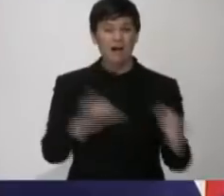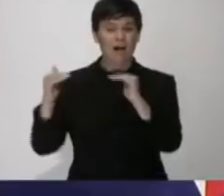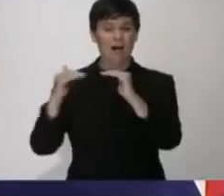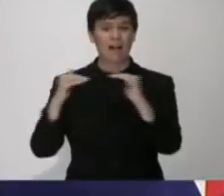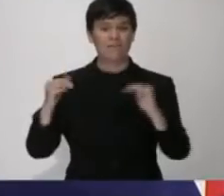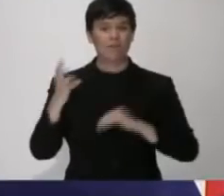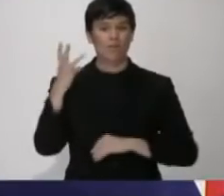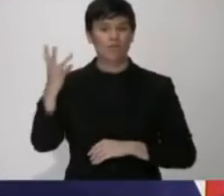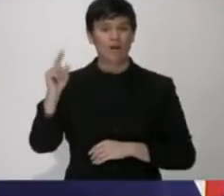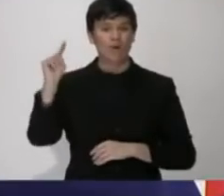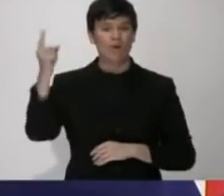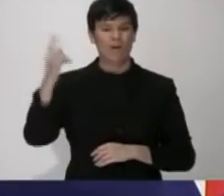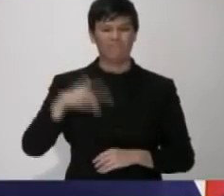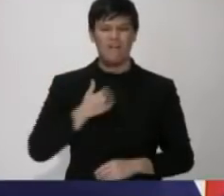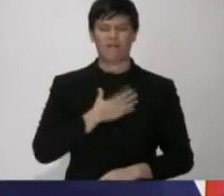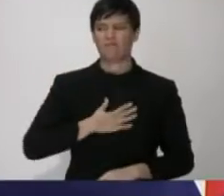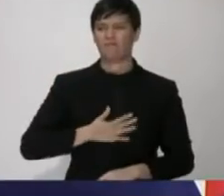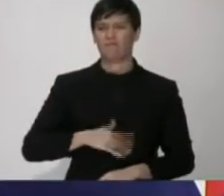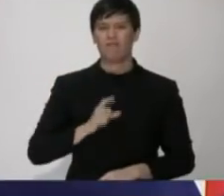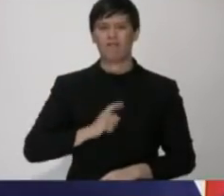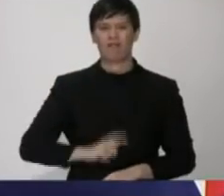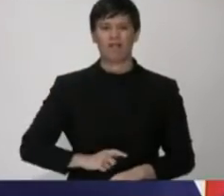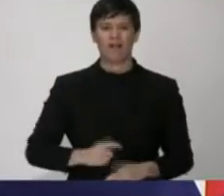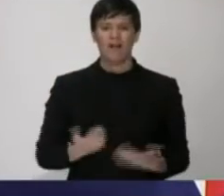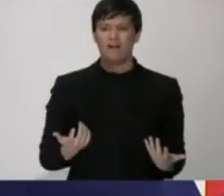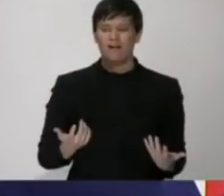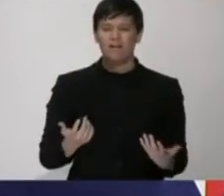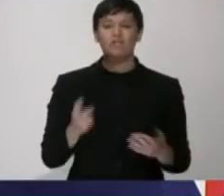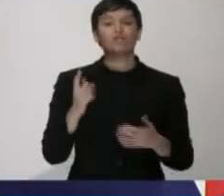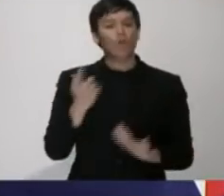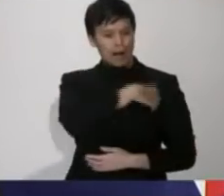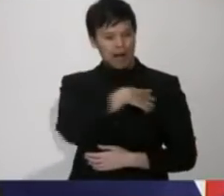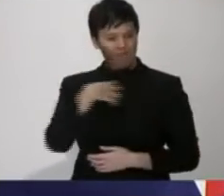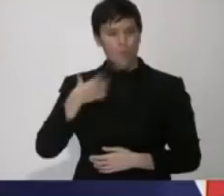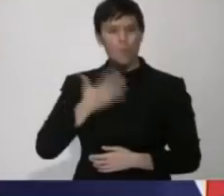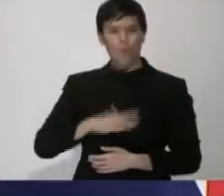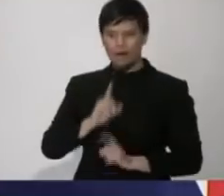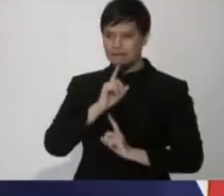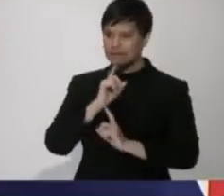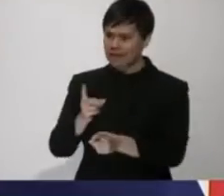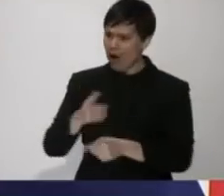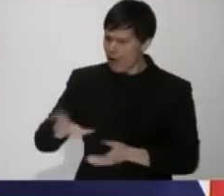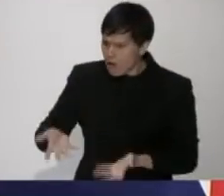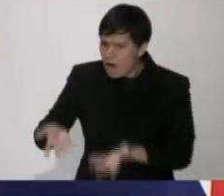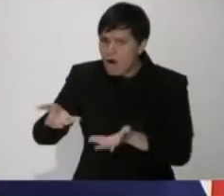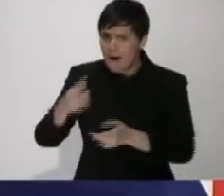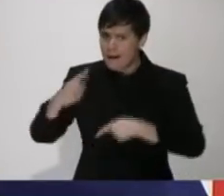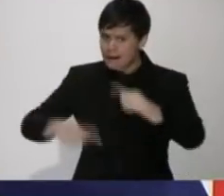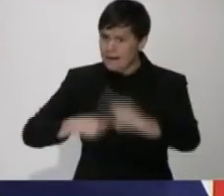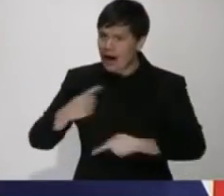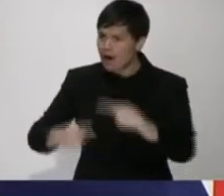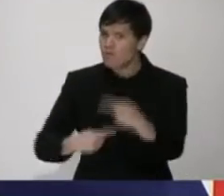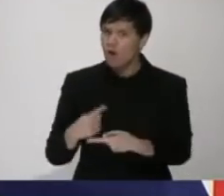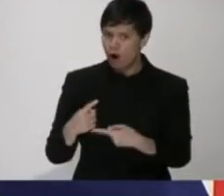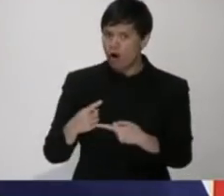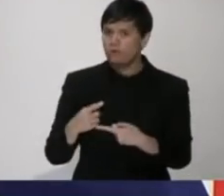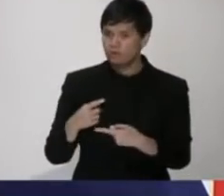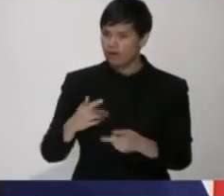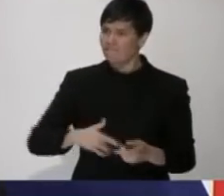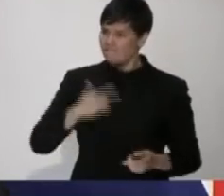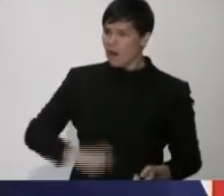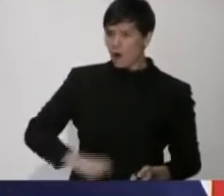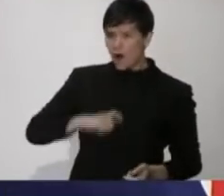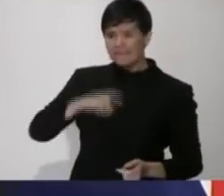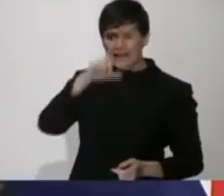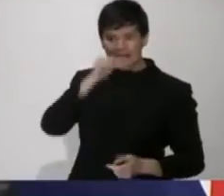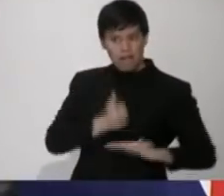say, look, we're going to support you through this short period of time here so that you can build on the good things that were happening for you in July. I've certainly